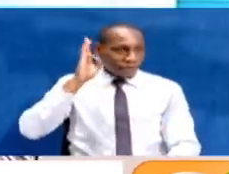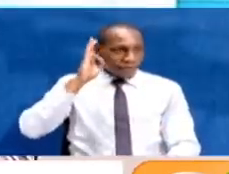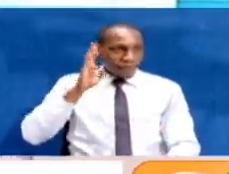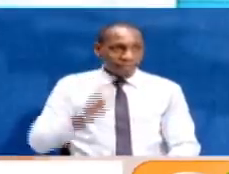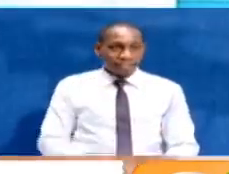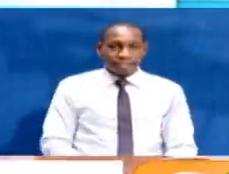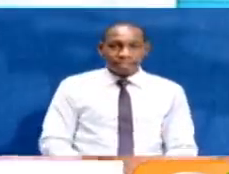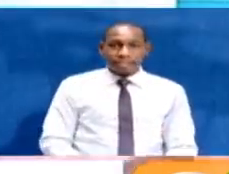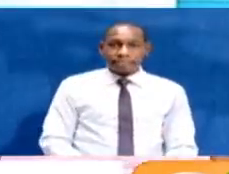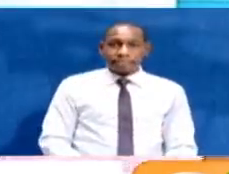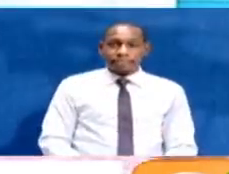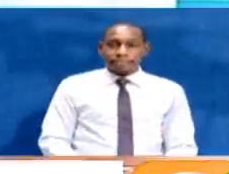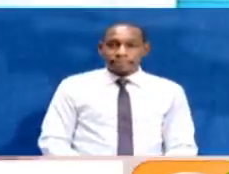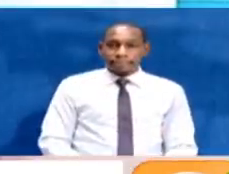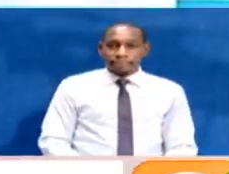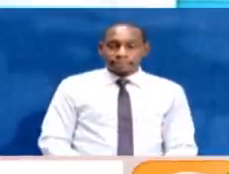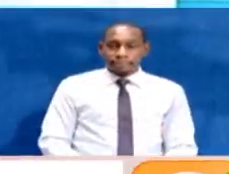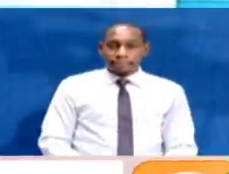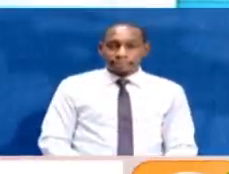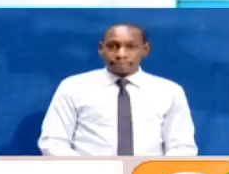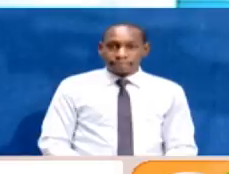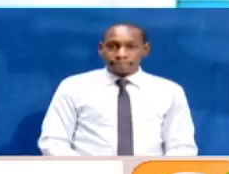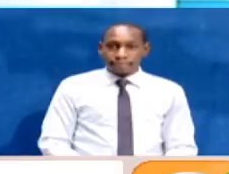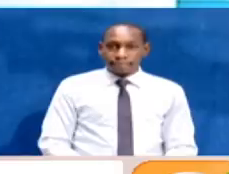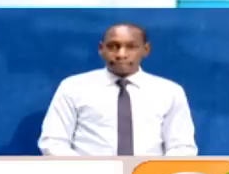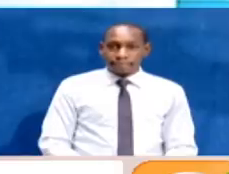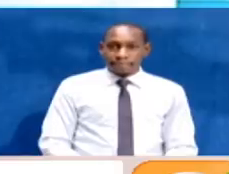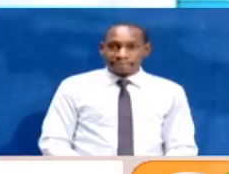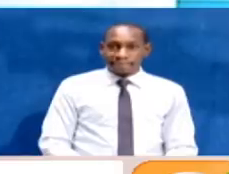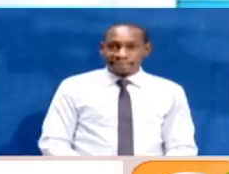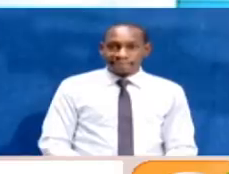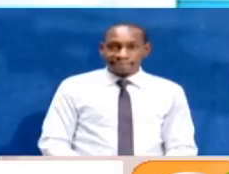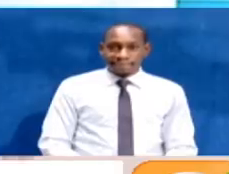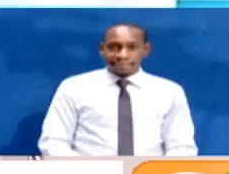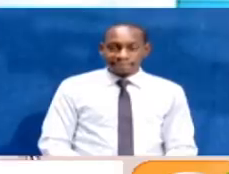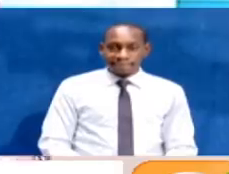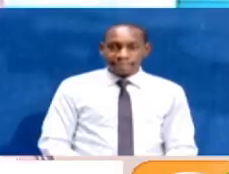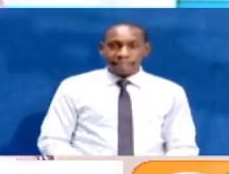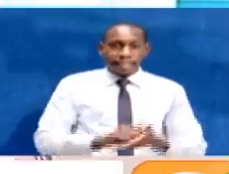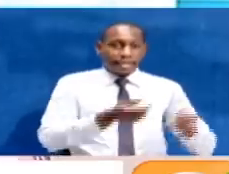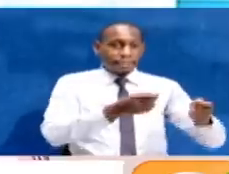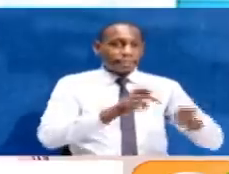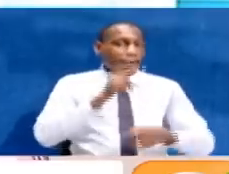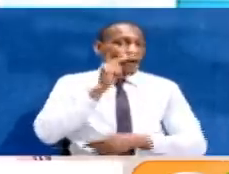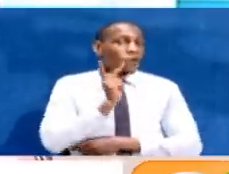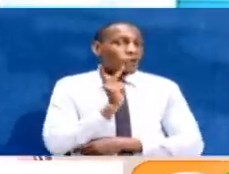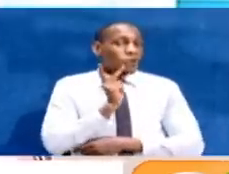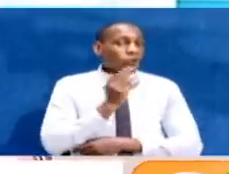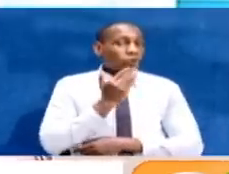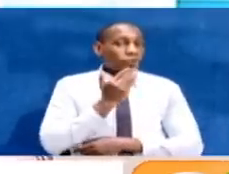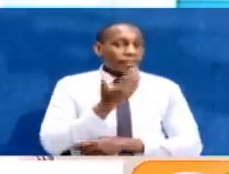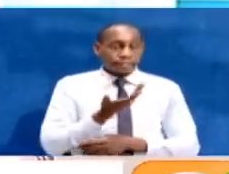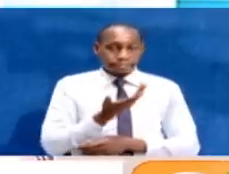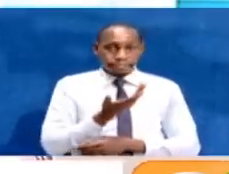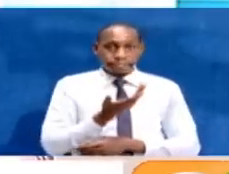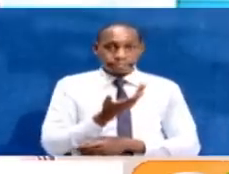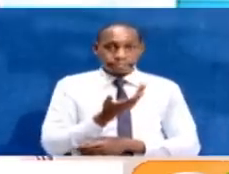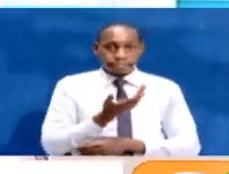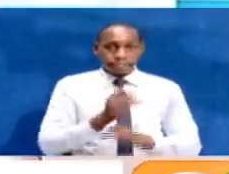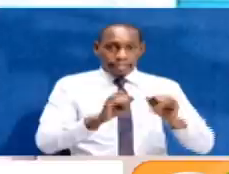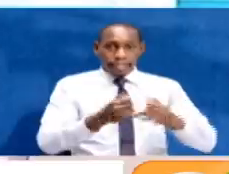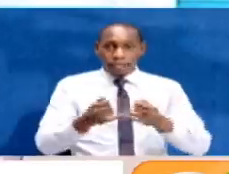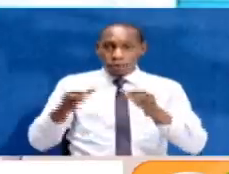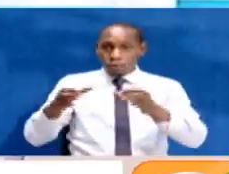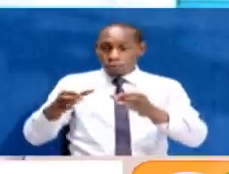Mushara is going to be helping us throughout this show. That press conference by Kalonzo Musyoka and his